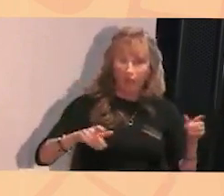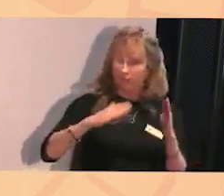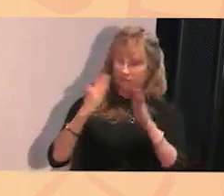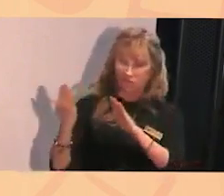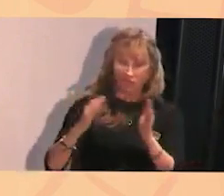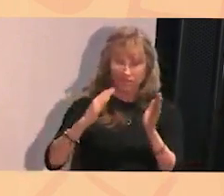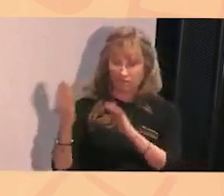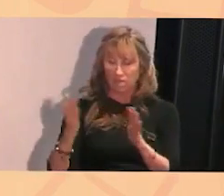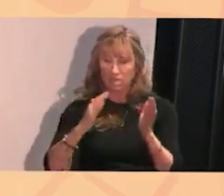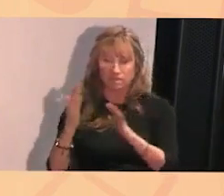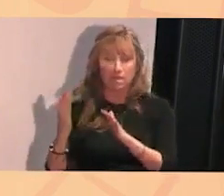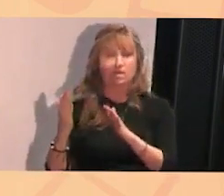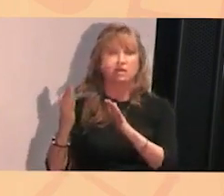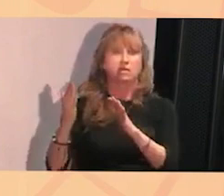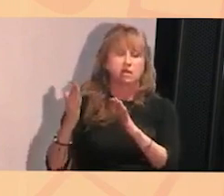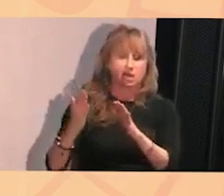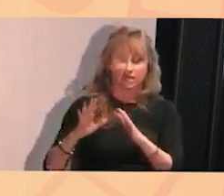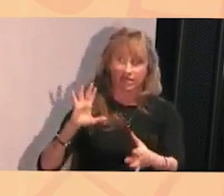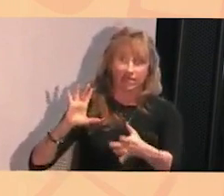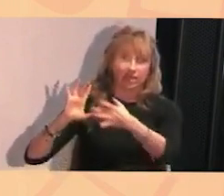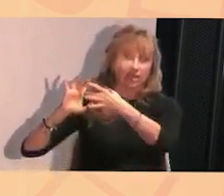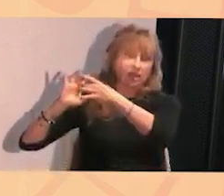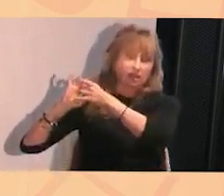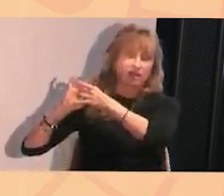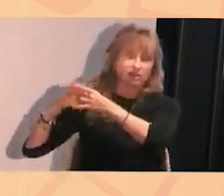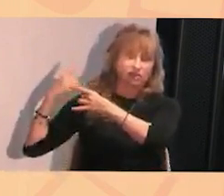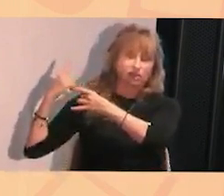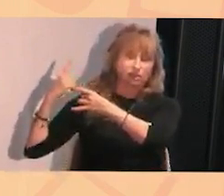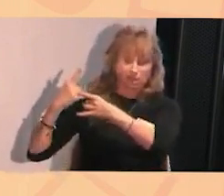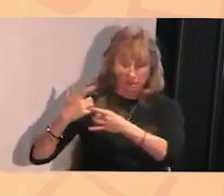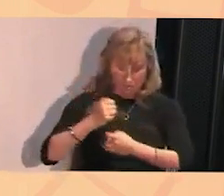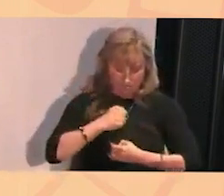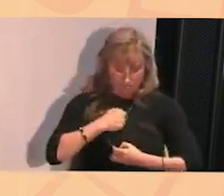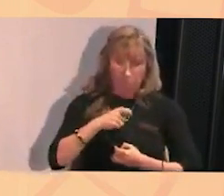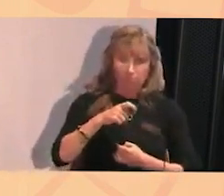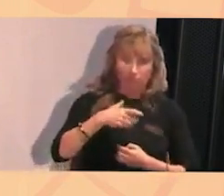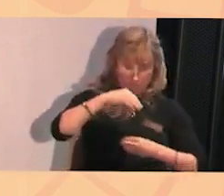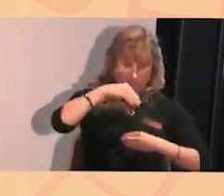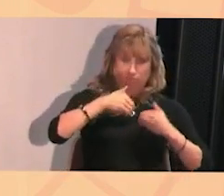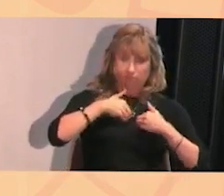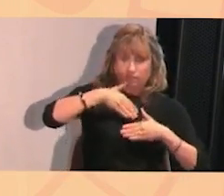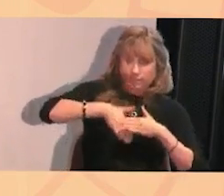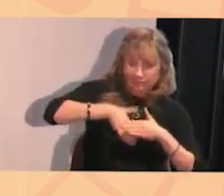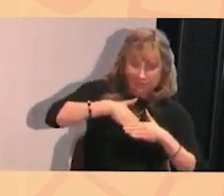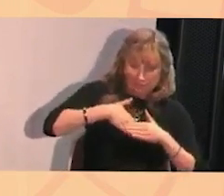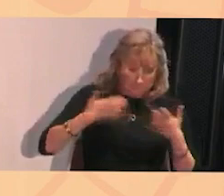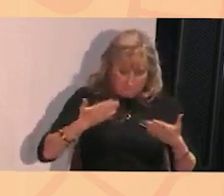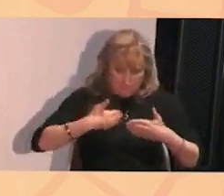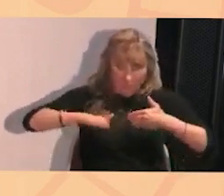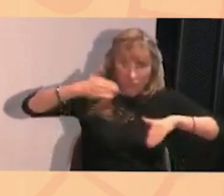you're losing that first-hand connection to reconnect to who you are, your DNA structure, who you really